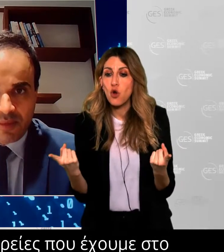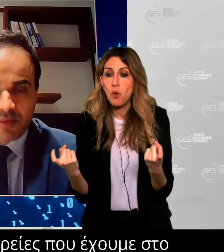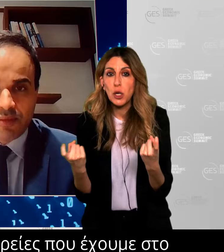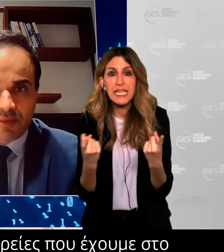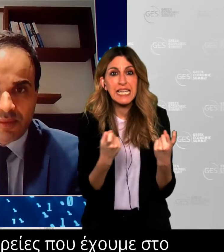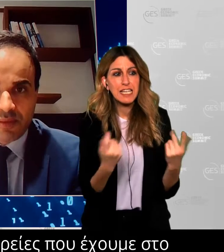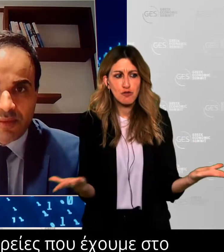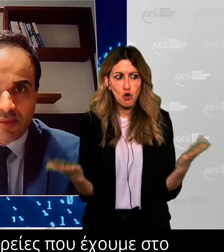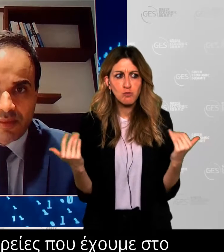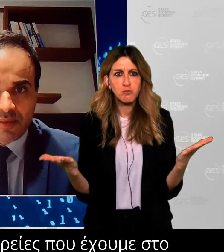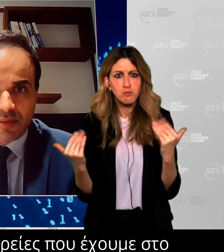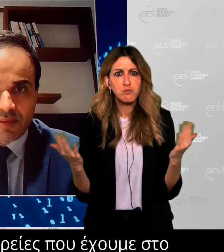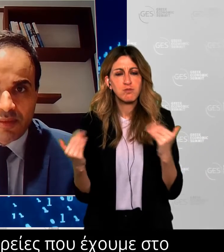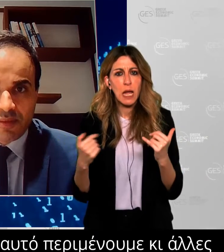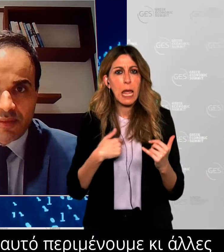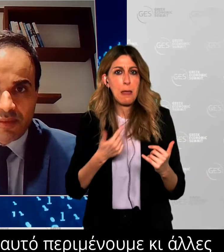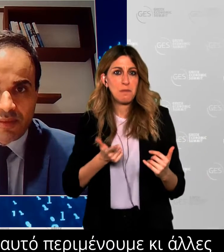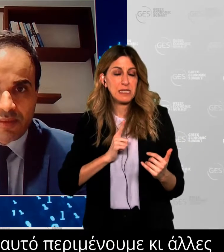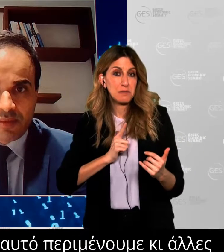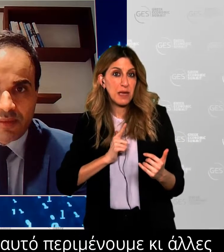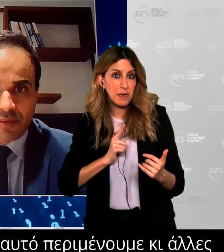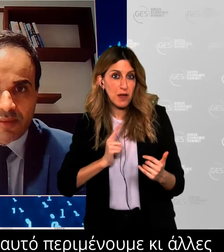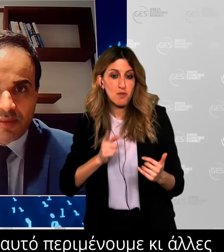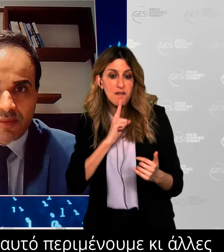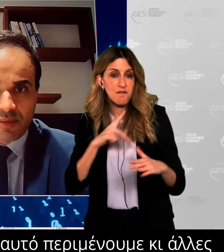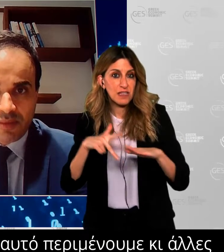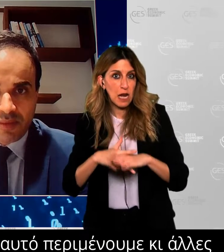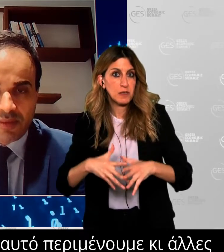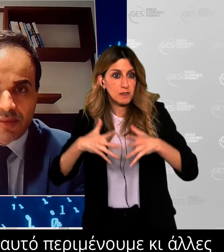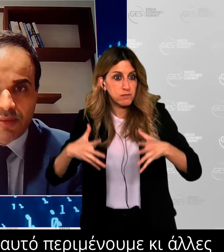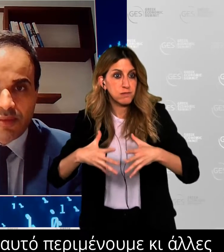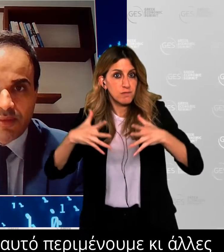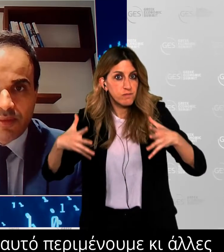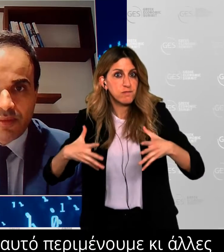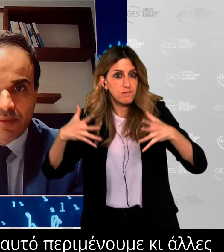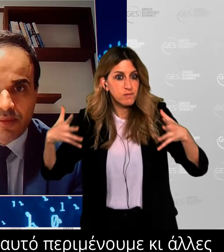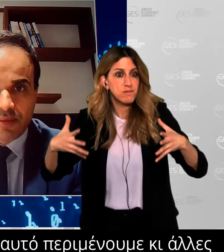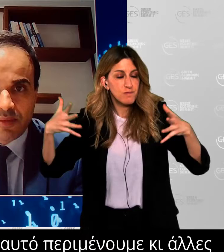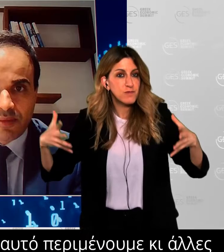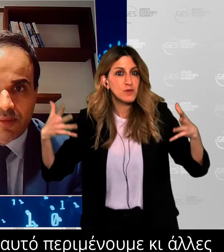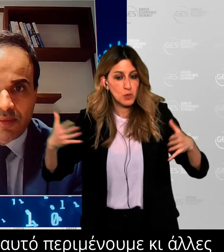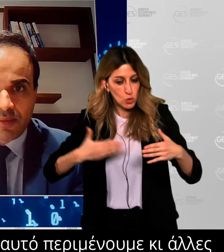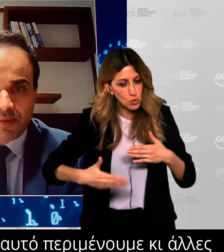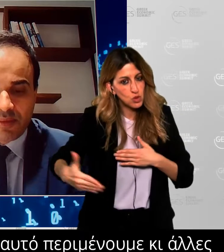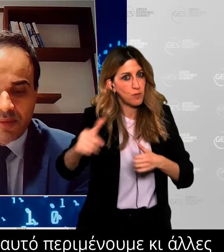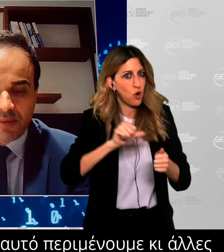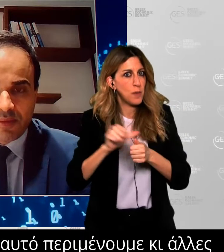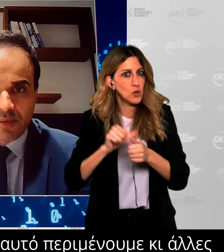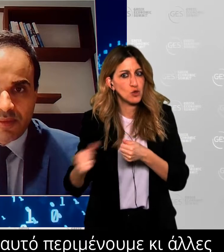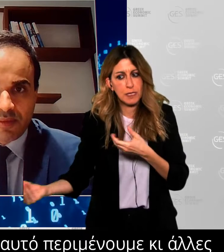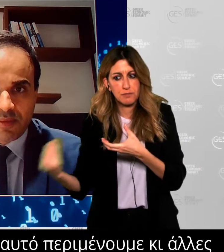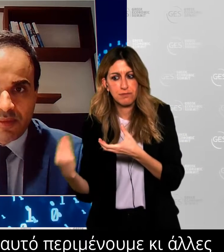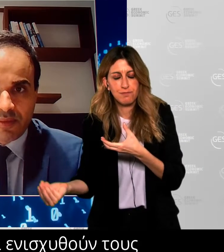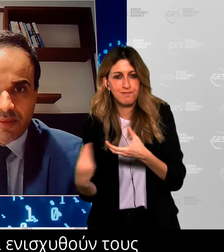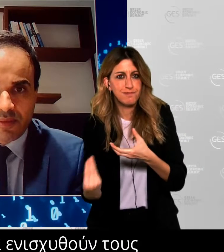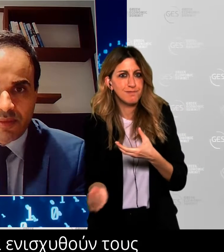targets within 18 months of joining, and then to keep revising them, partly because the climate science will continue to improve, but partly because the expectation is